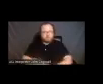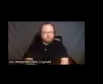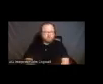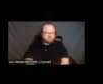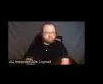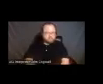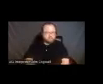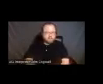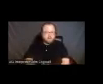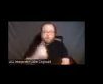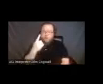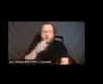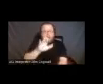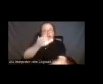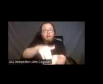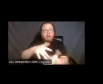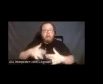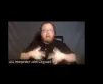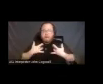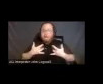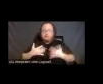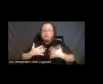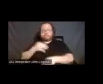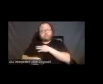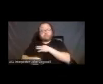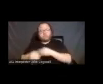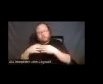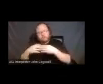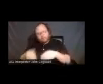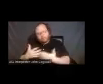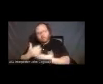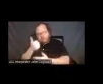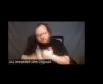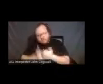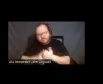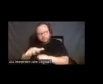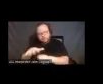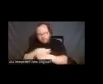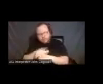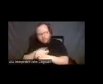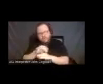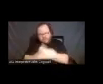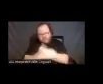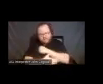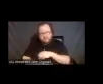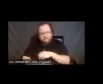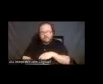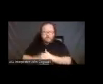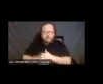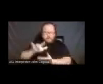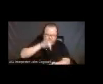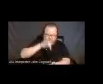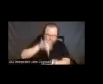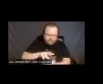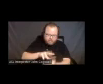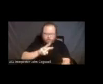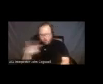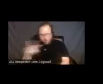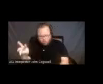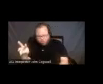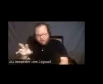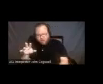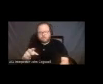one central event, we have provided each region of the county, Western, Mid-County, and Desert, with its own public